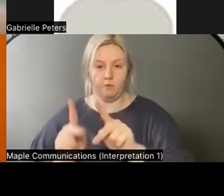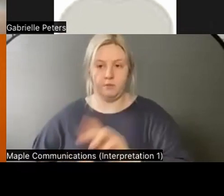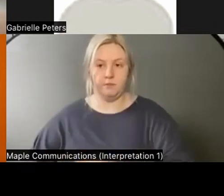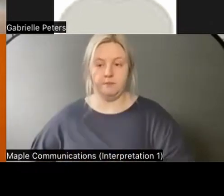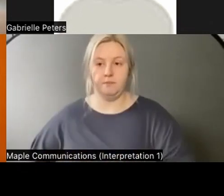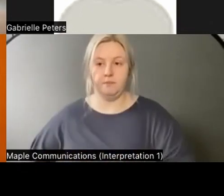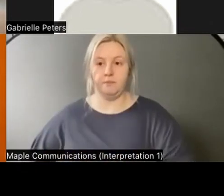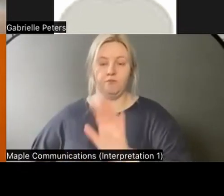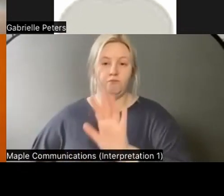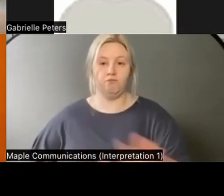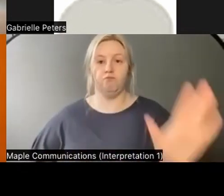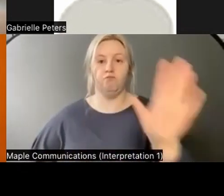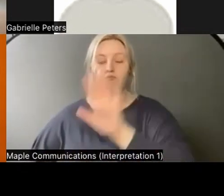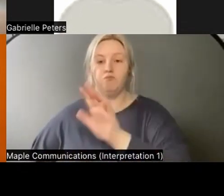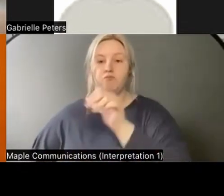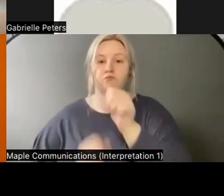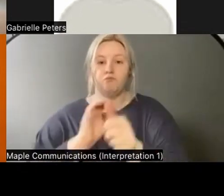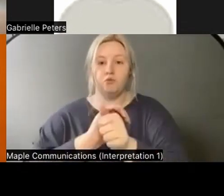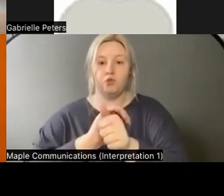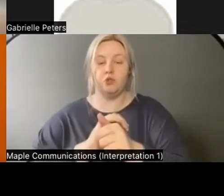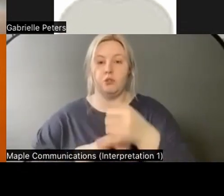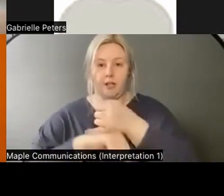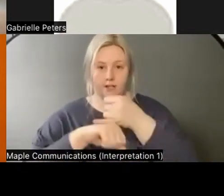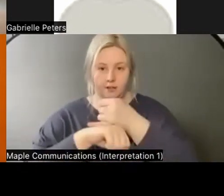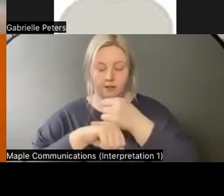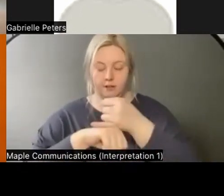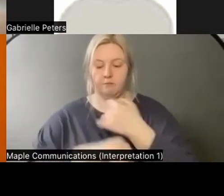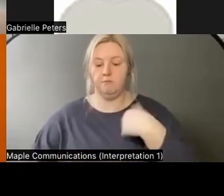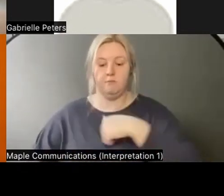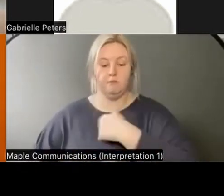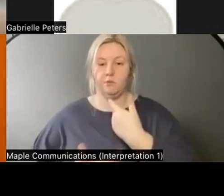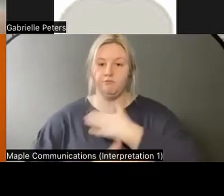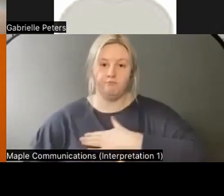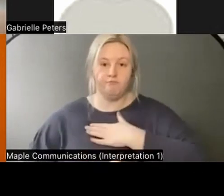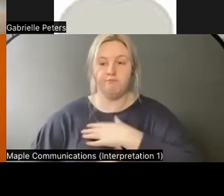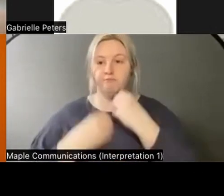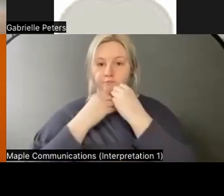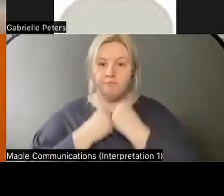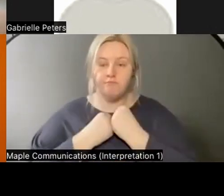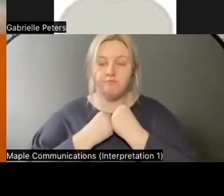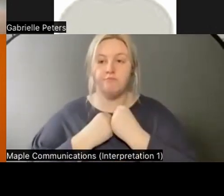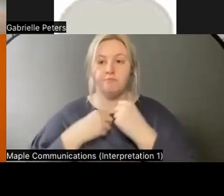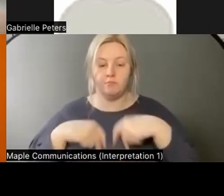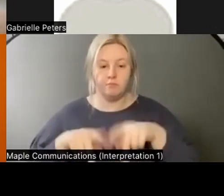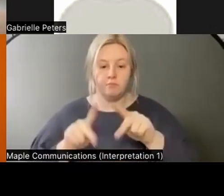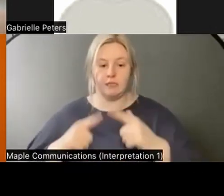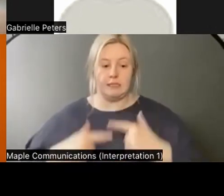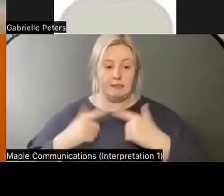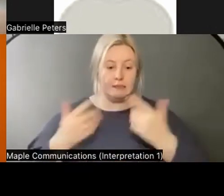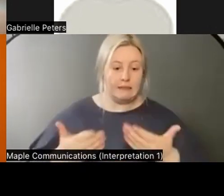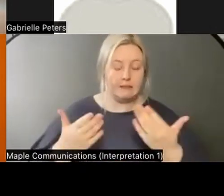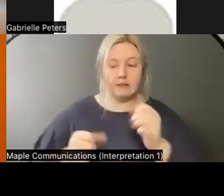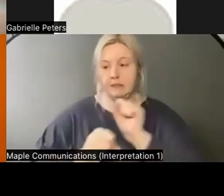across Turtle Island. And we are grateful for the opportunity to live and work and